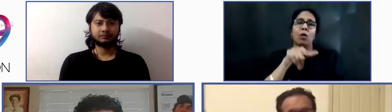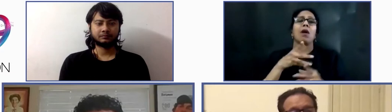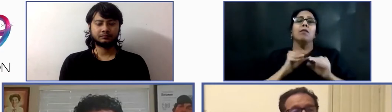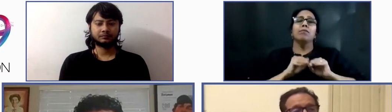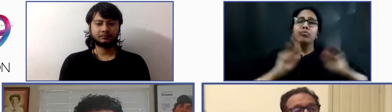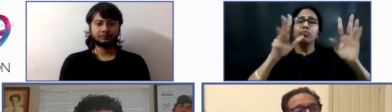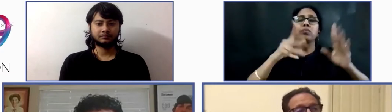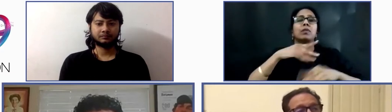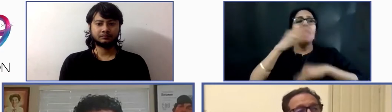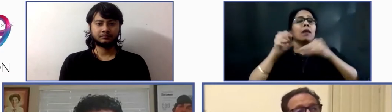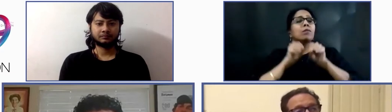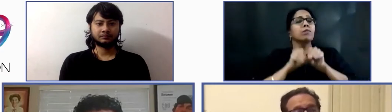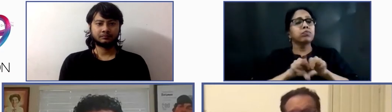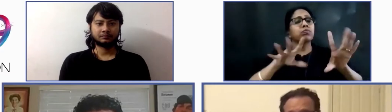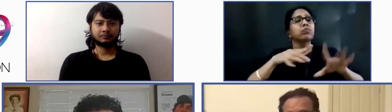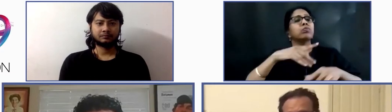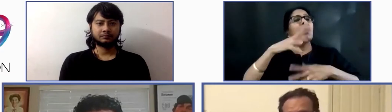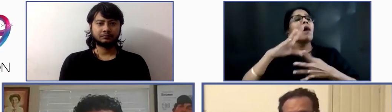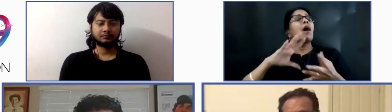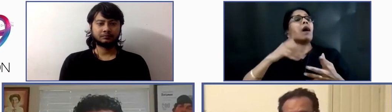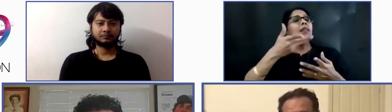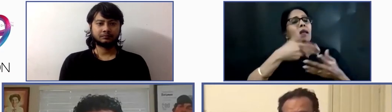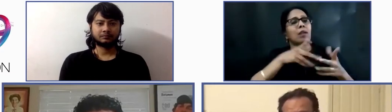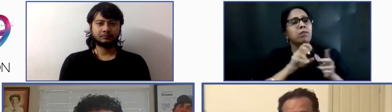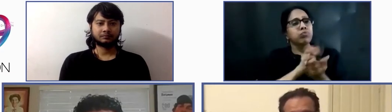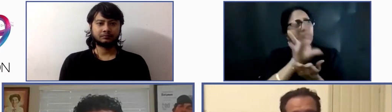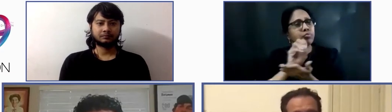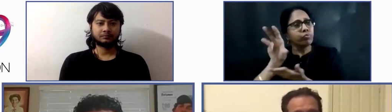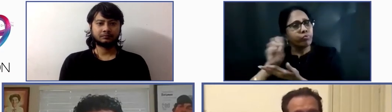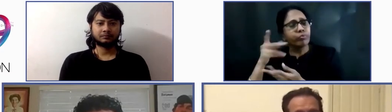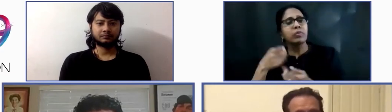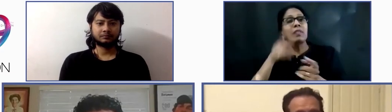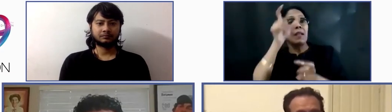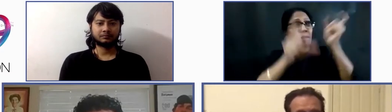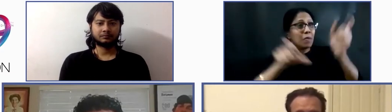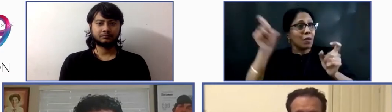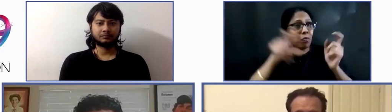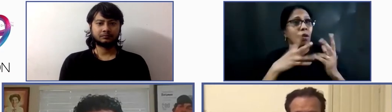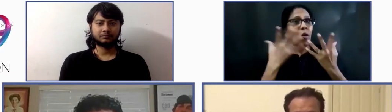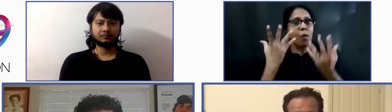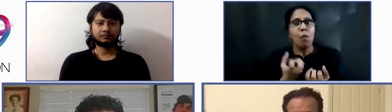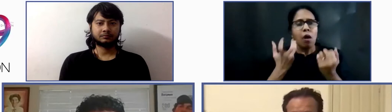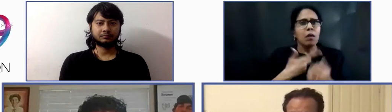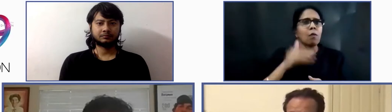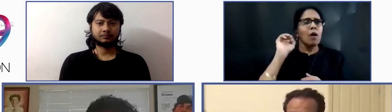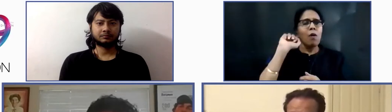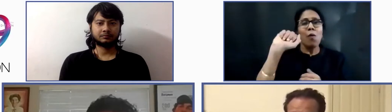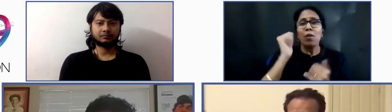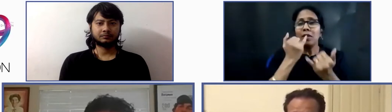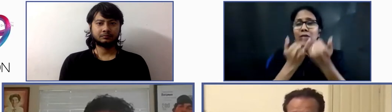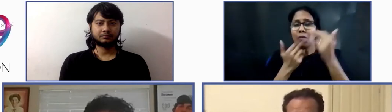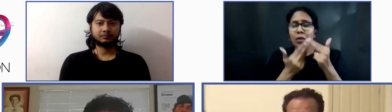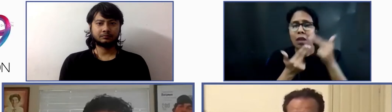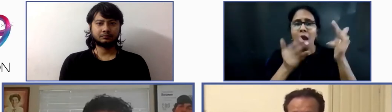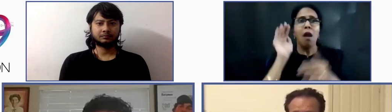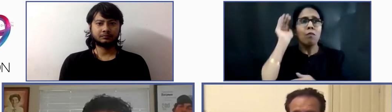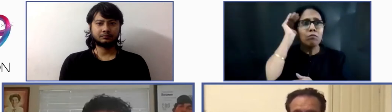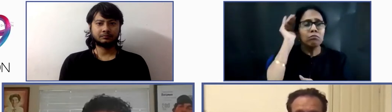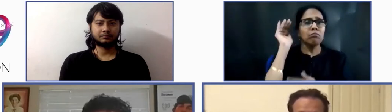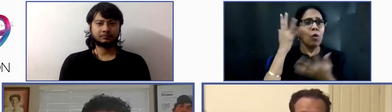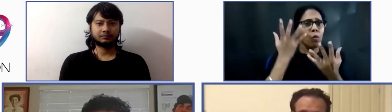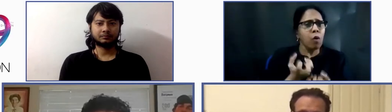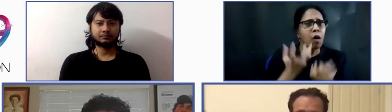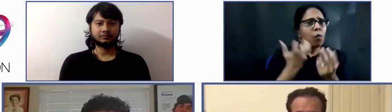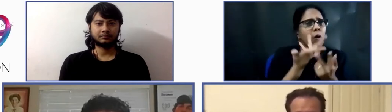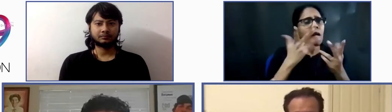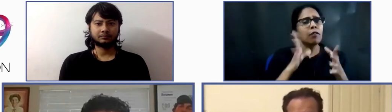send it? So then we have to go back to the consumer, to the people that want to listen to your stories. How do they want to listen to it? And